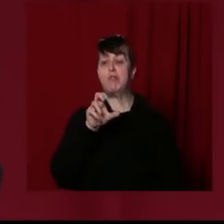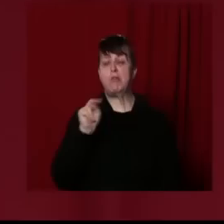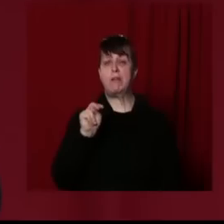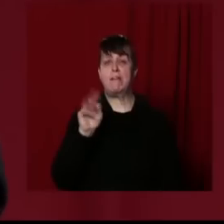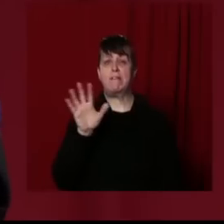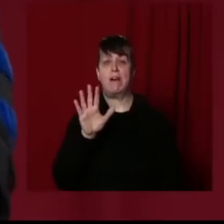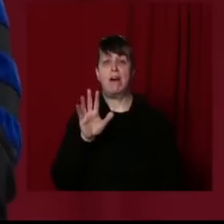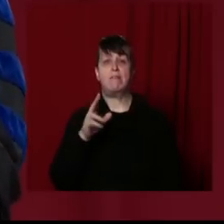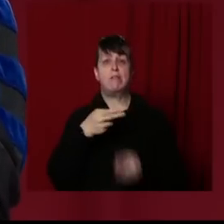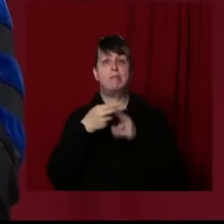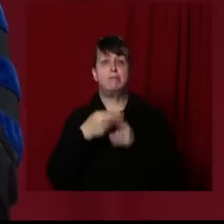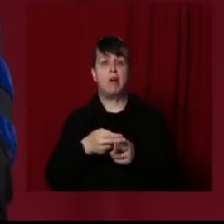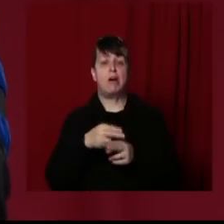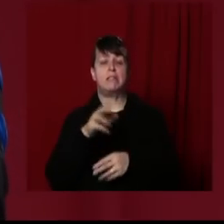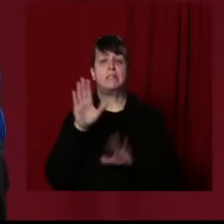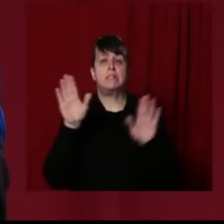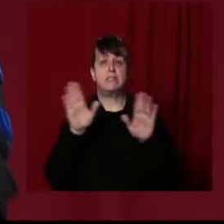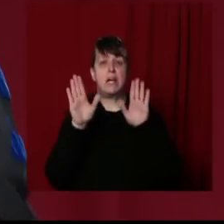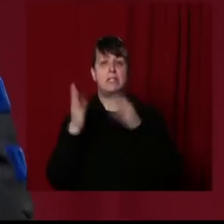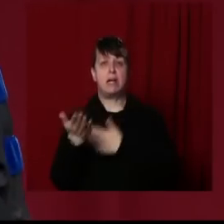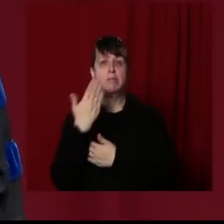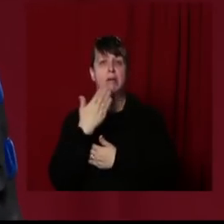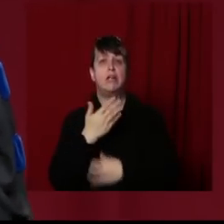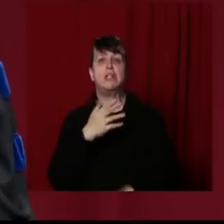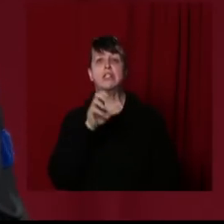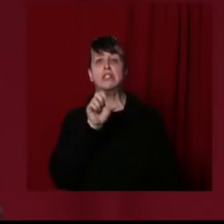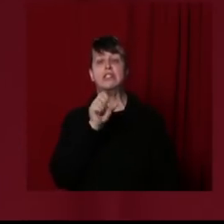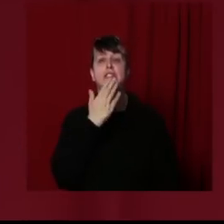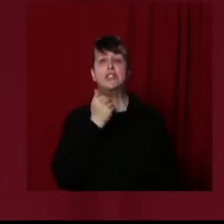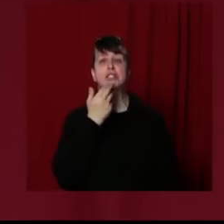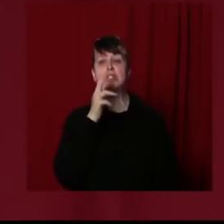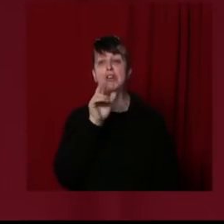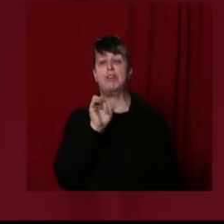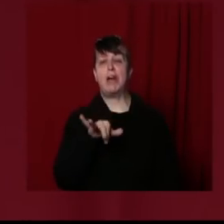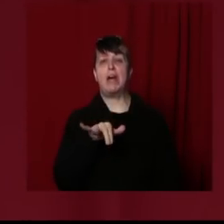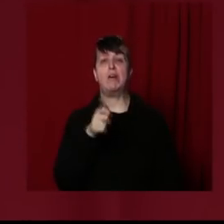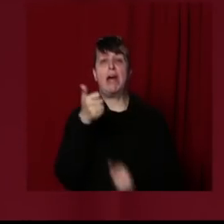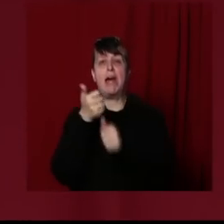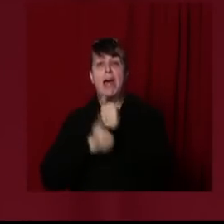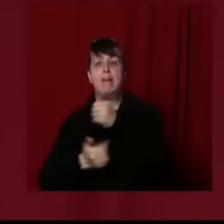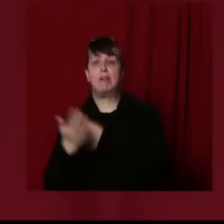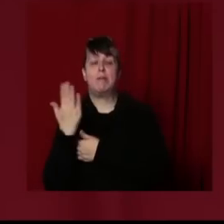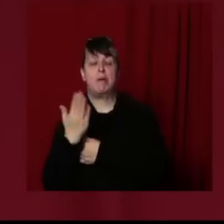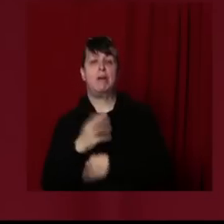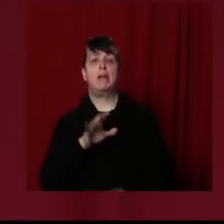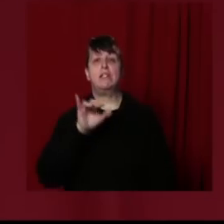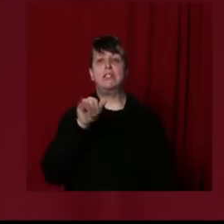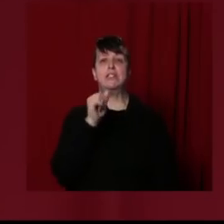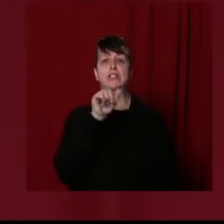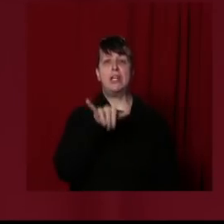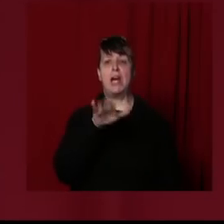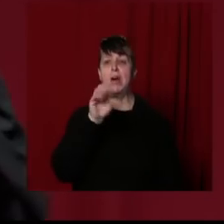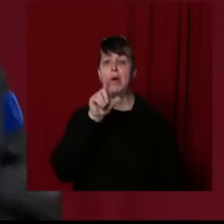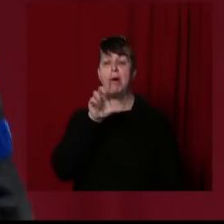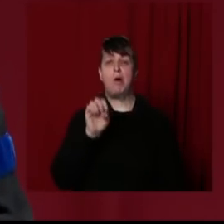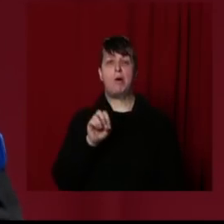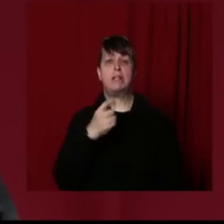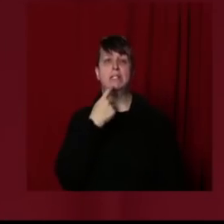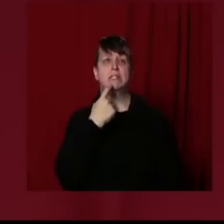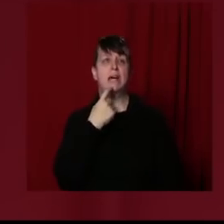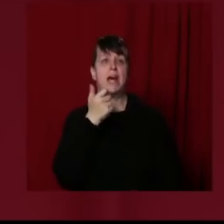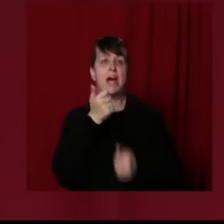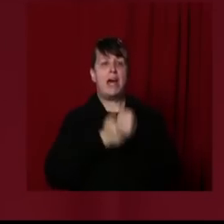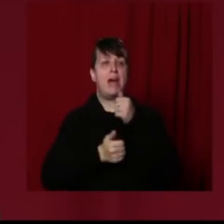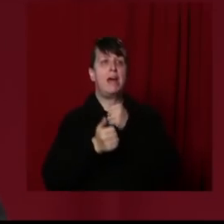morning." Sugar Ray wrote, "Every morning." J. Cole comprised, "In the morning." And